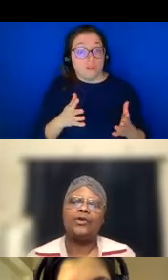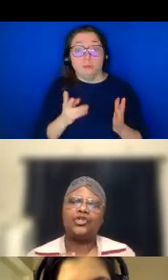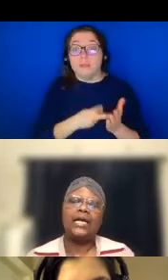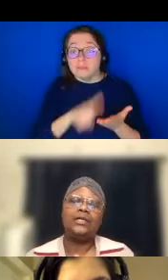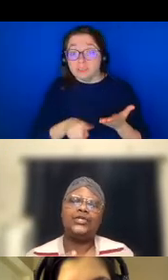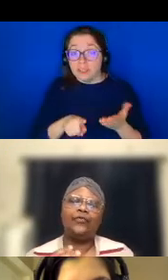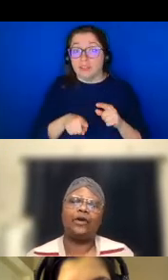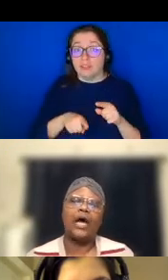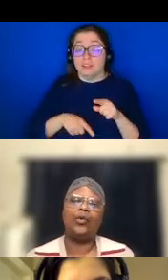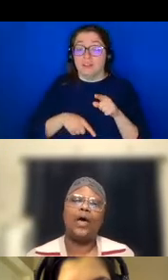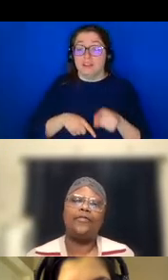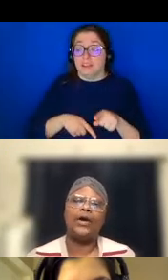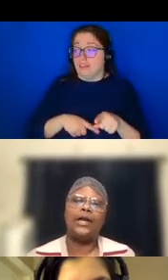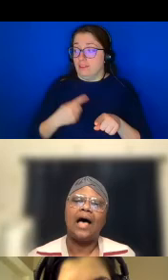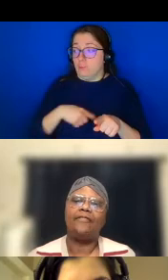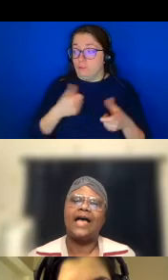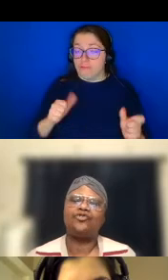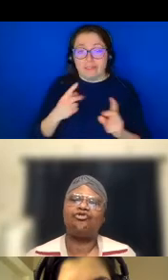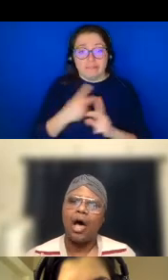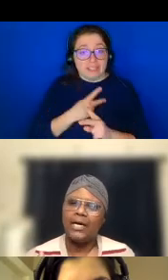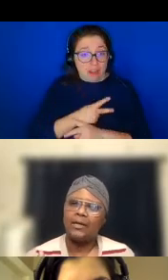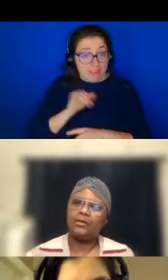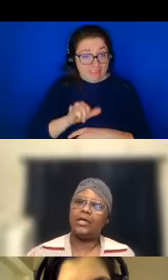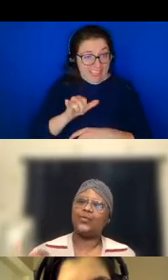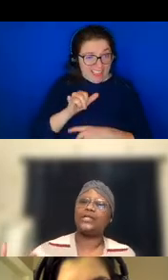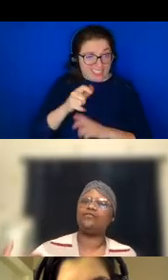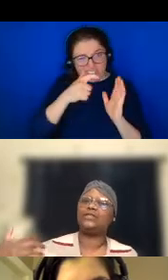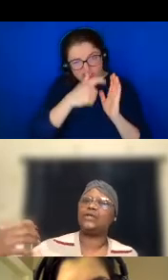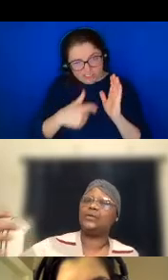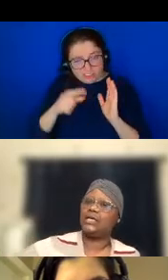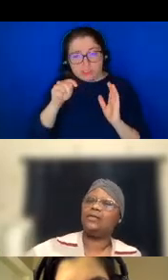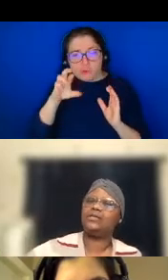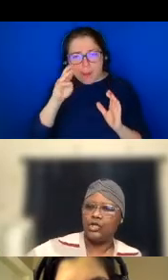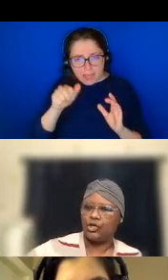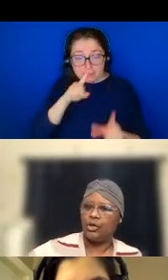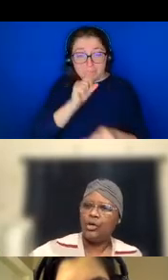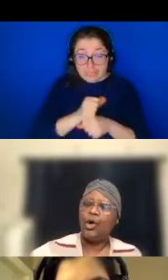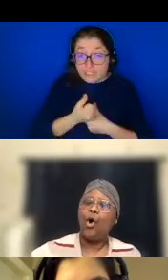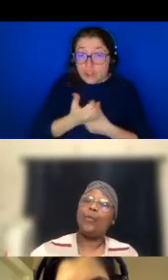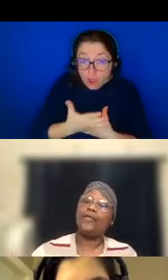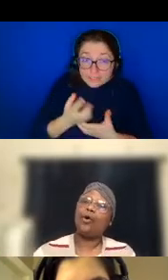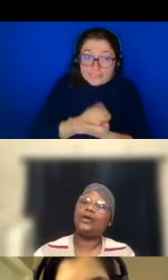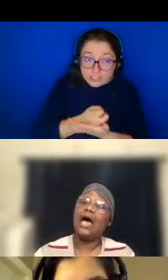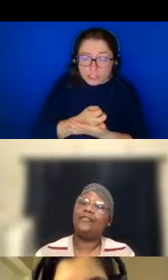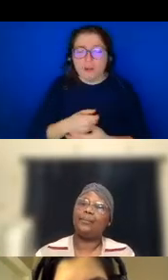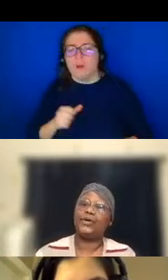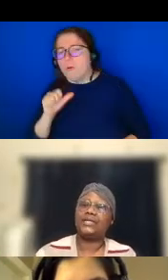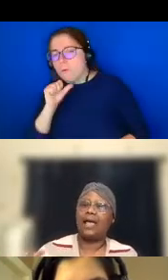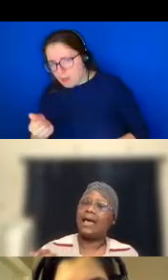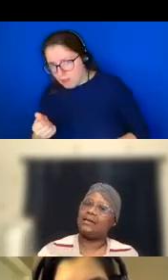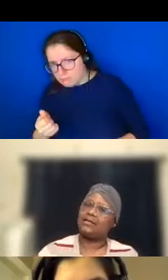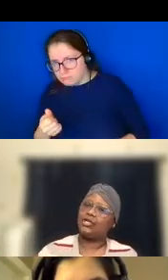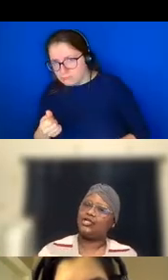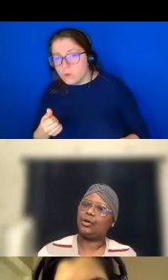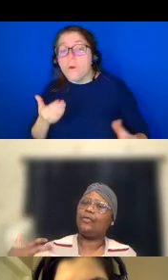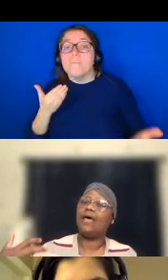are trying to figure out whether or not that trauma is what's resulting in the seizure, or whether or not the person had